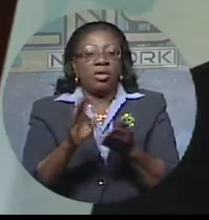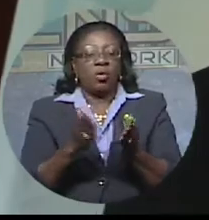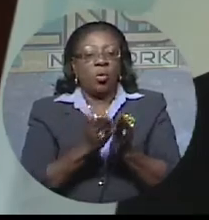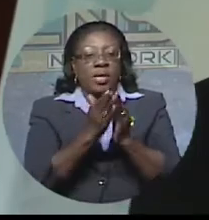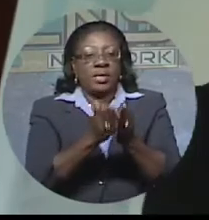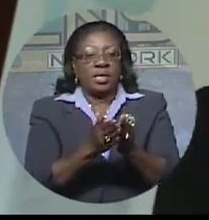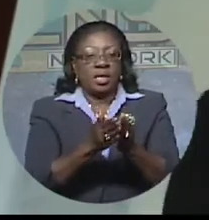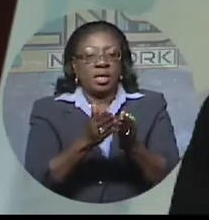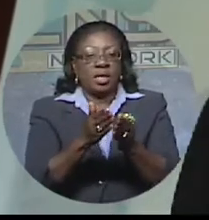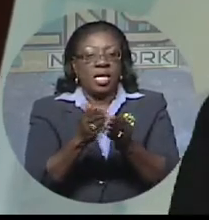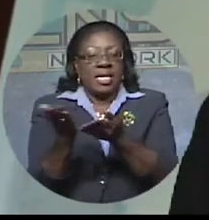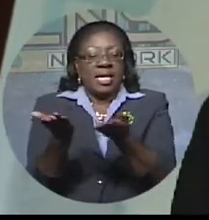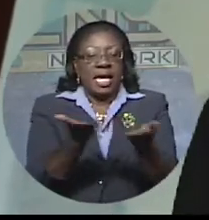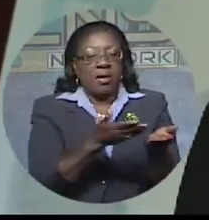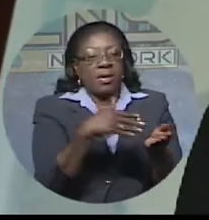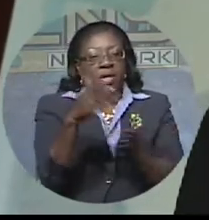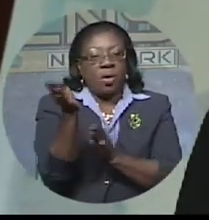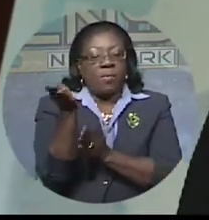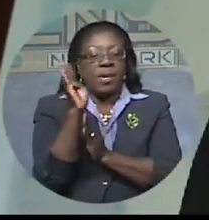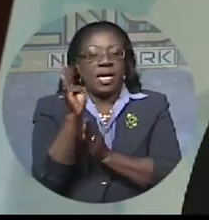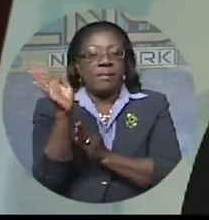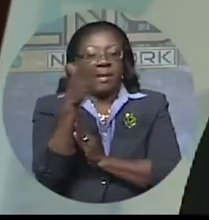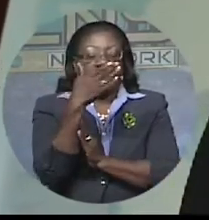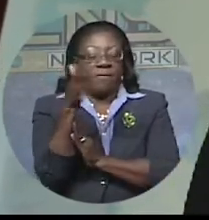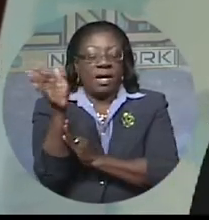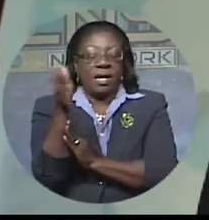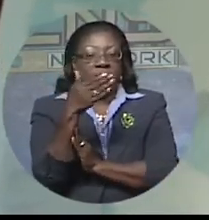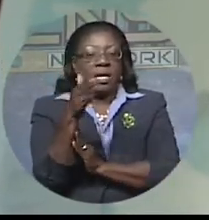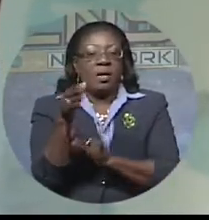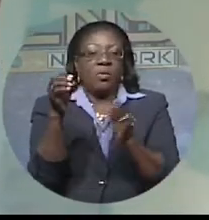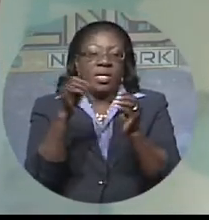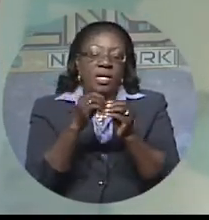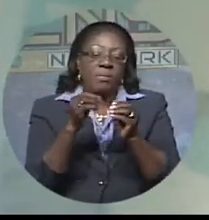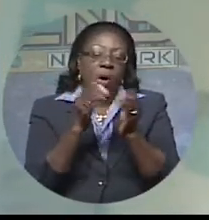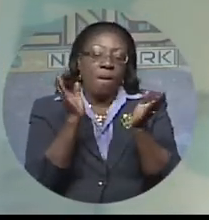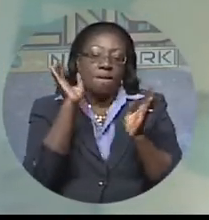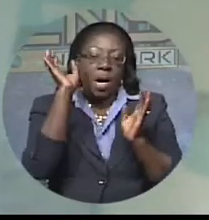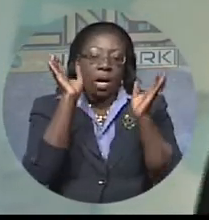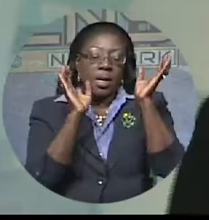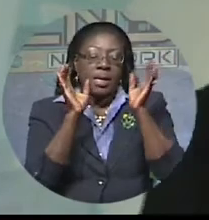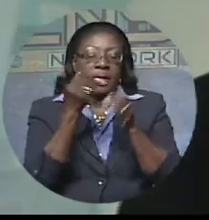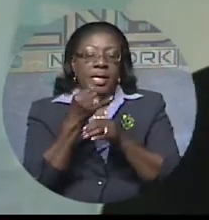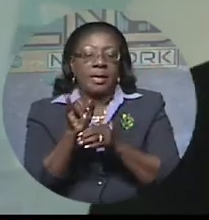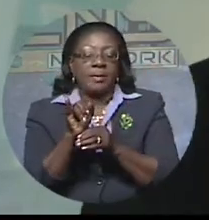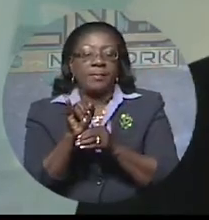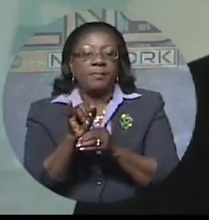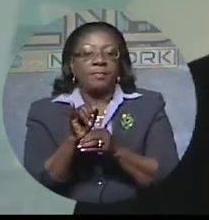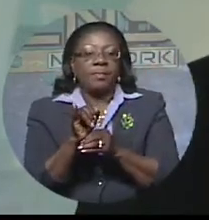We would wish to have more of the market, of course, and it requires more marketing.